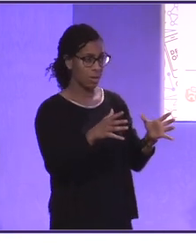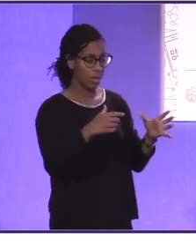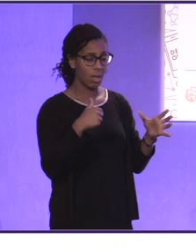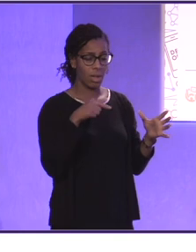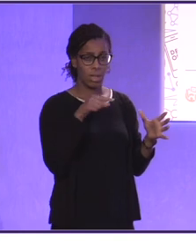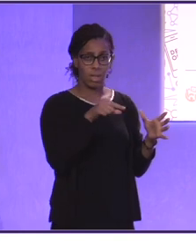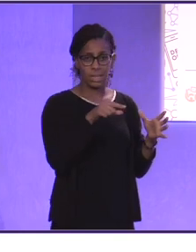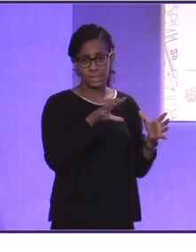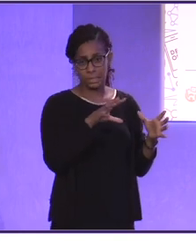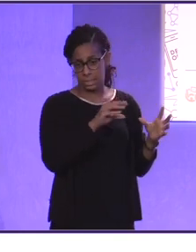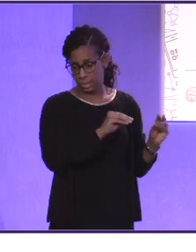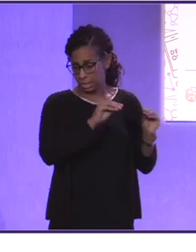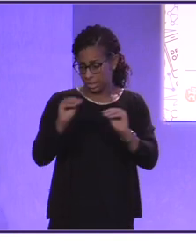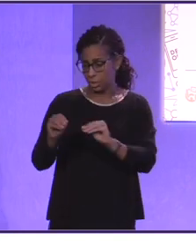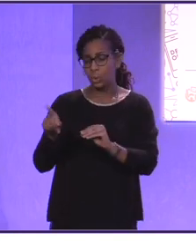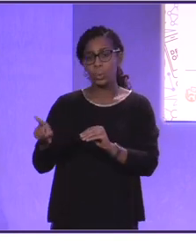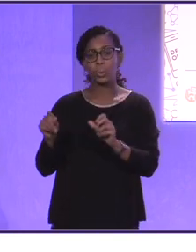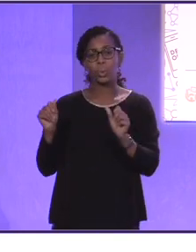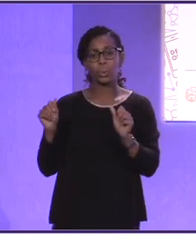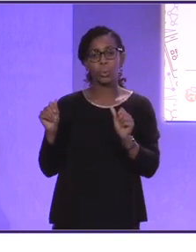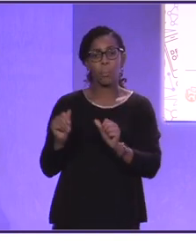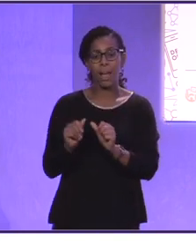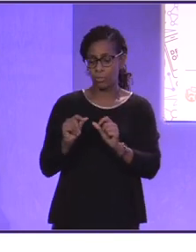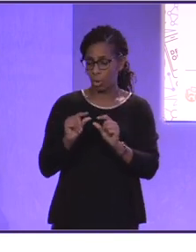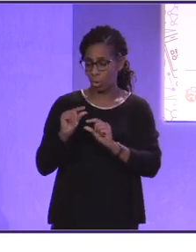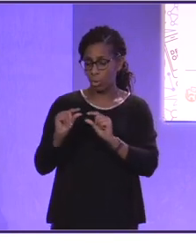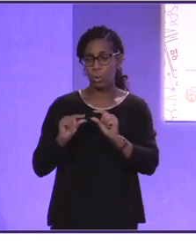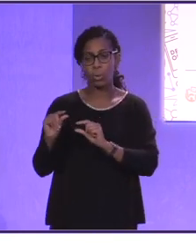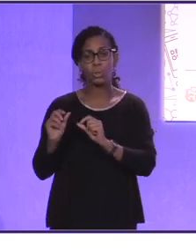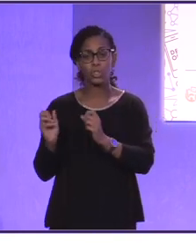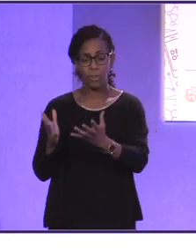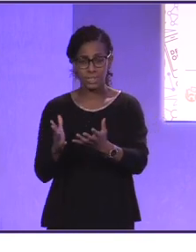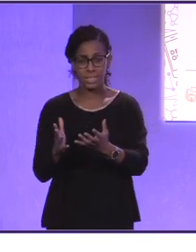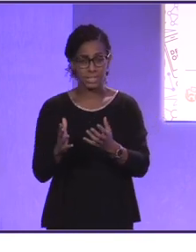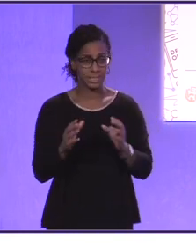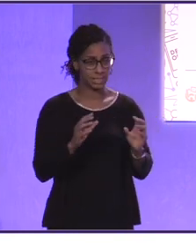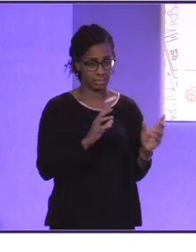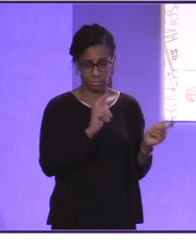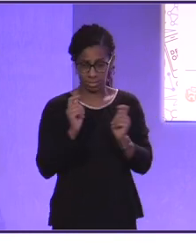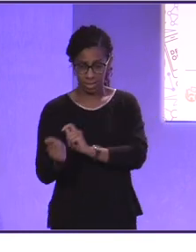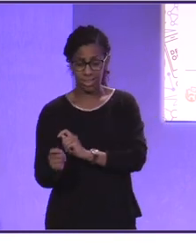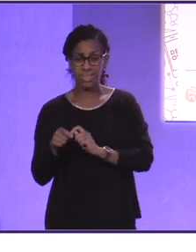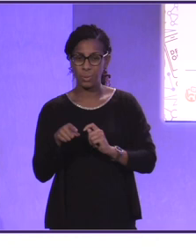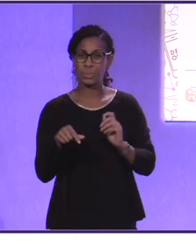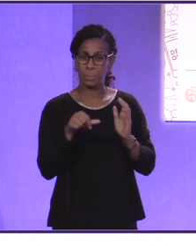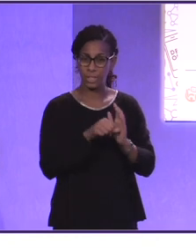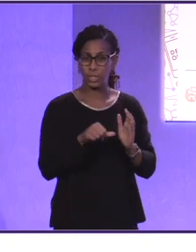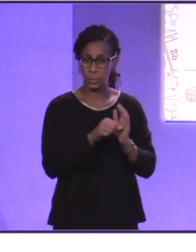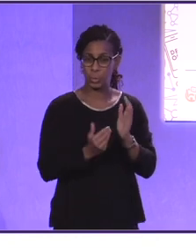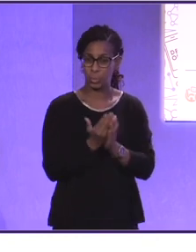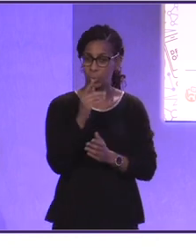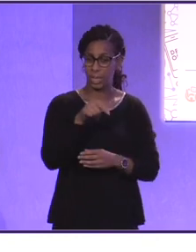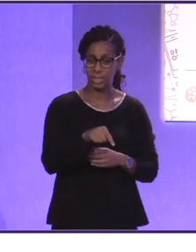microservices, there were some issues there. And that was how I